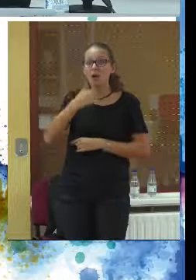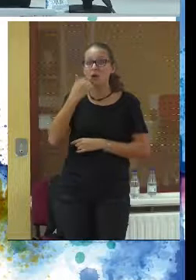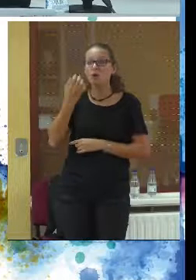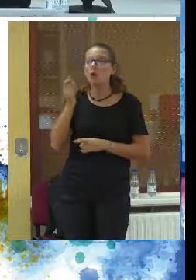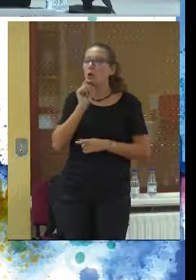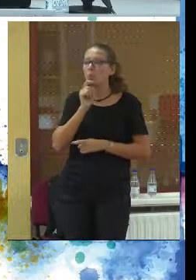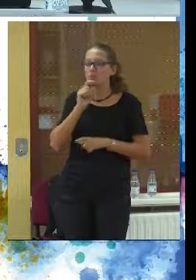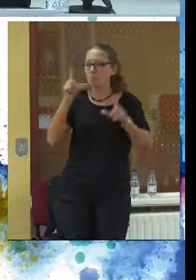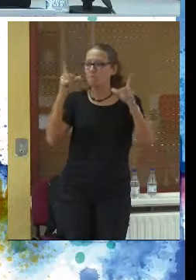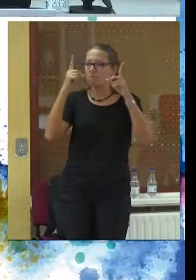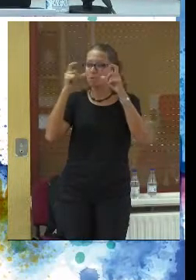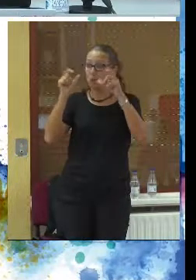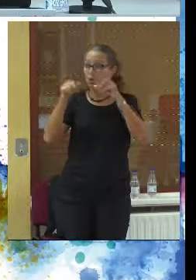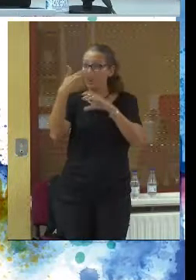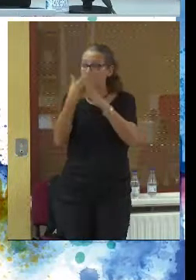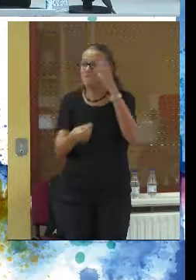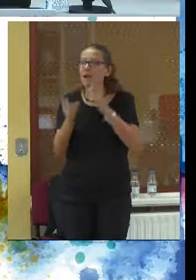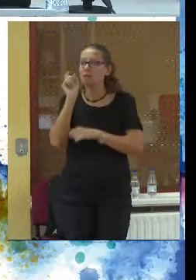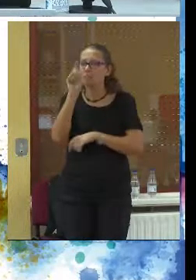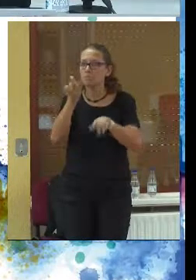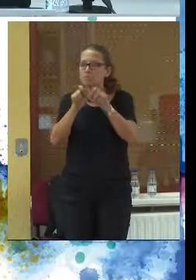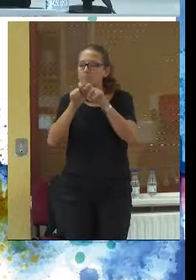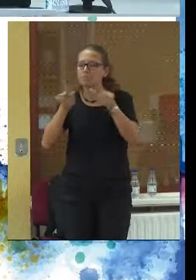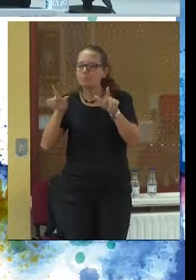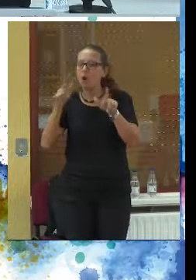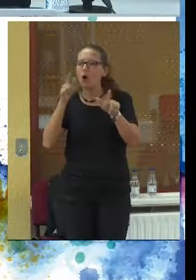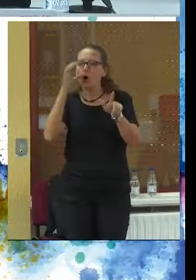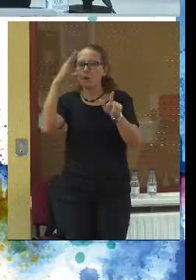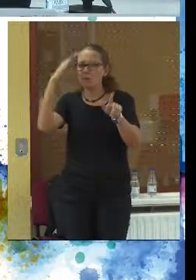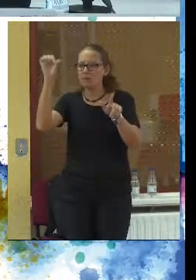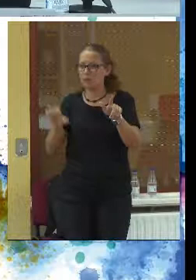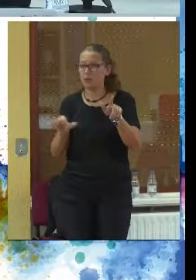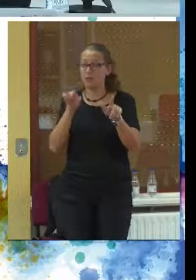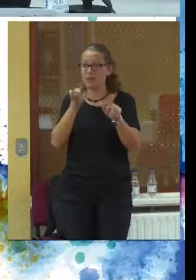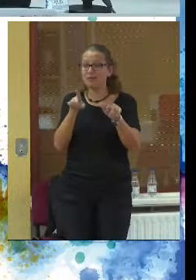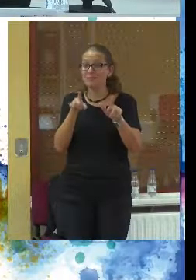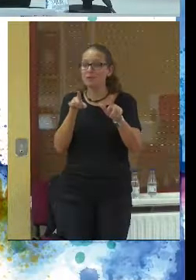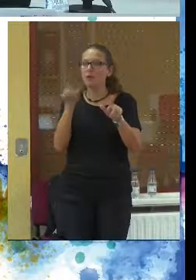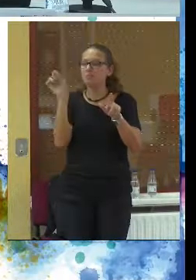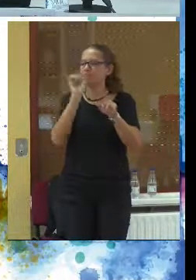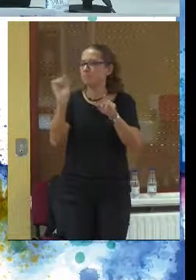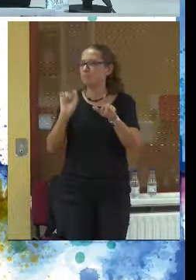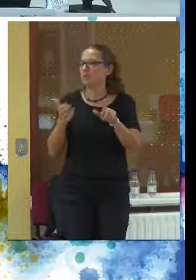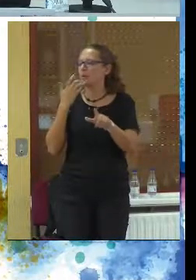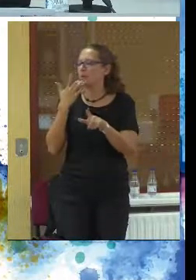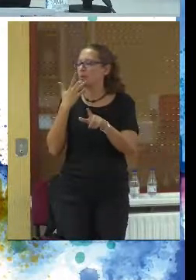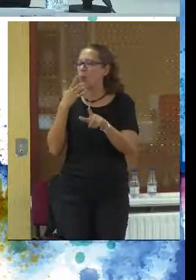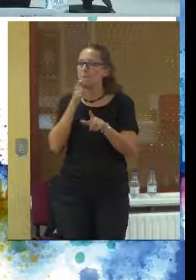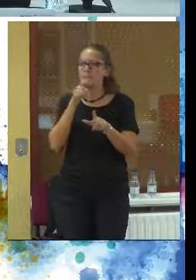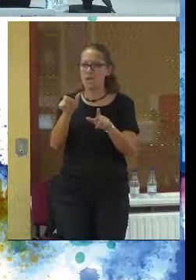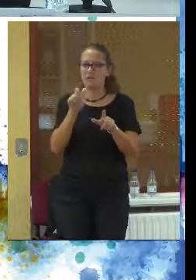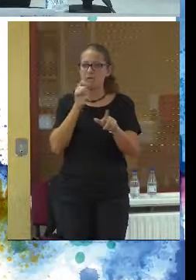all he has to do is to click on the picture. He will have a pop-up screen